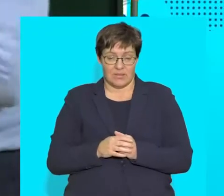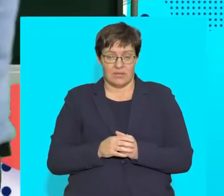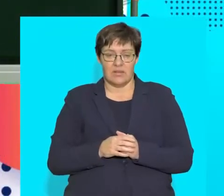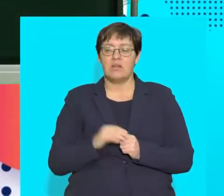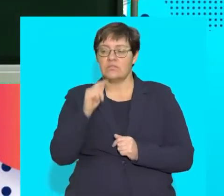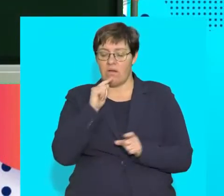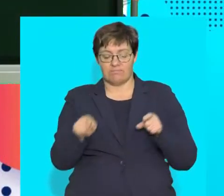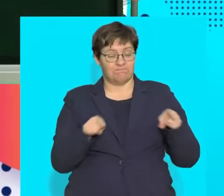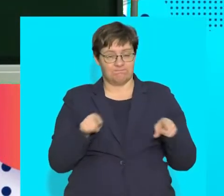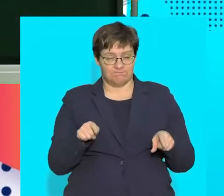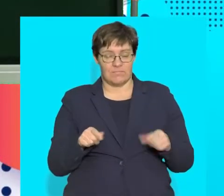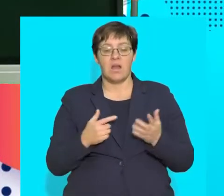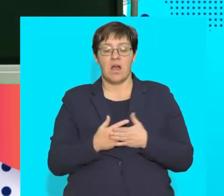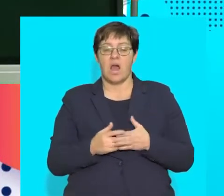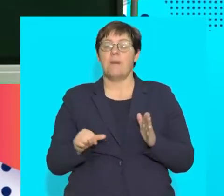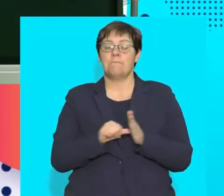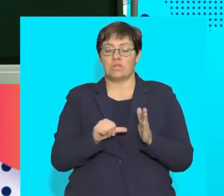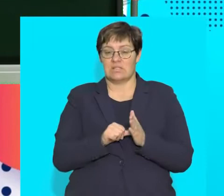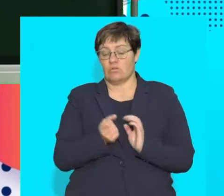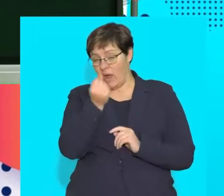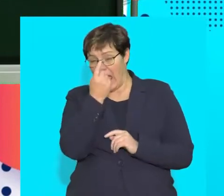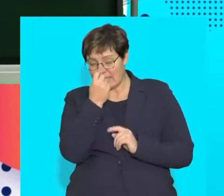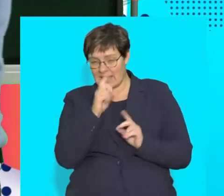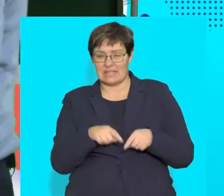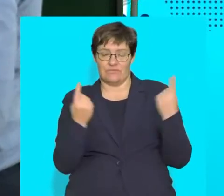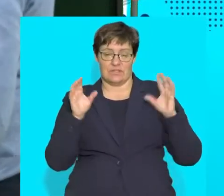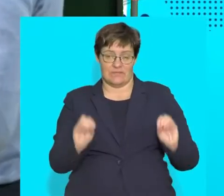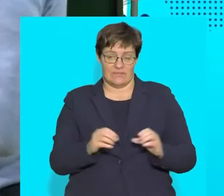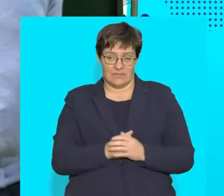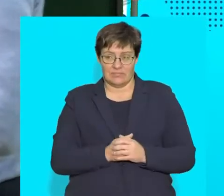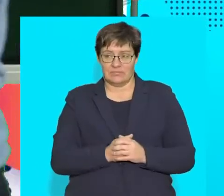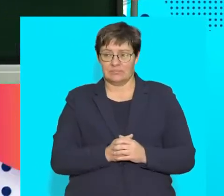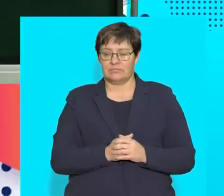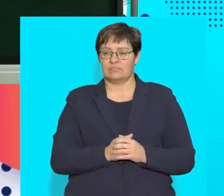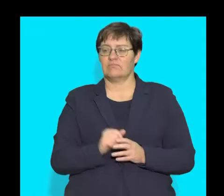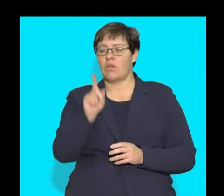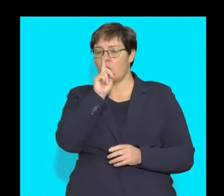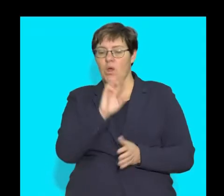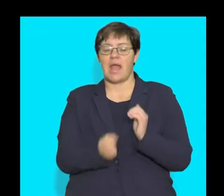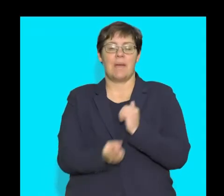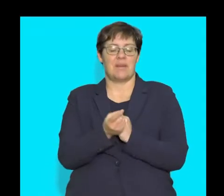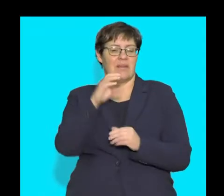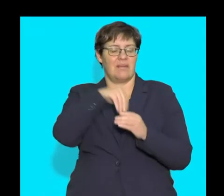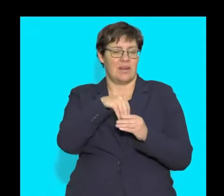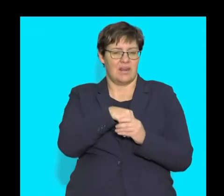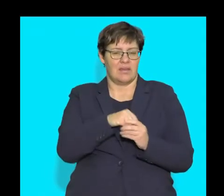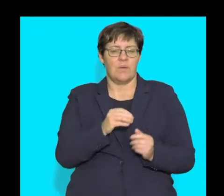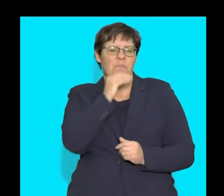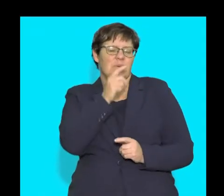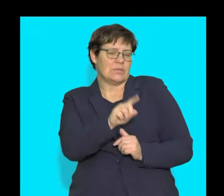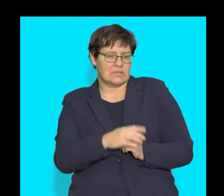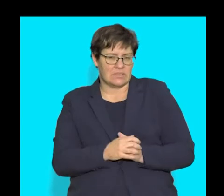find that these two disorders are crucial to us understanding the difference. So let's look at what happens and what do we mean